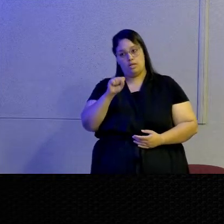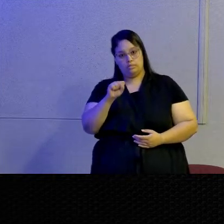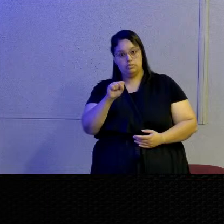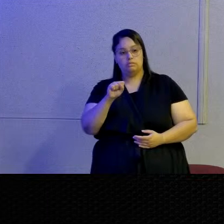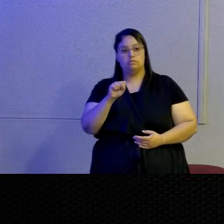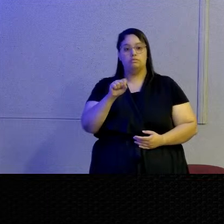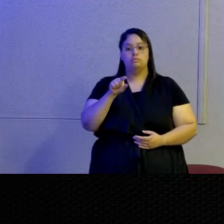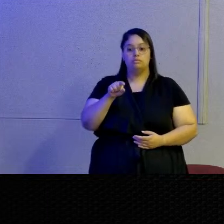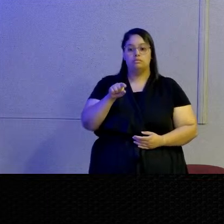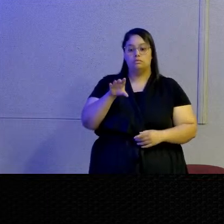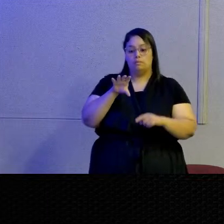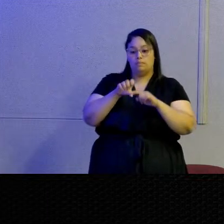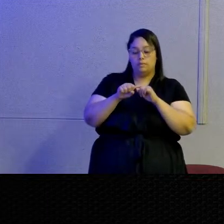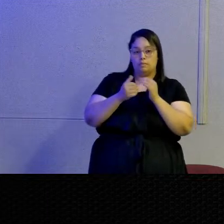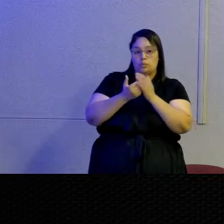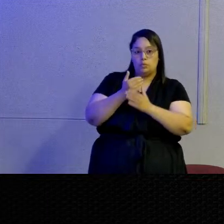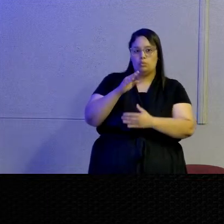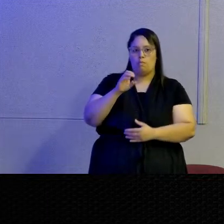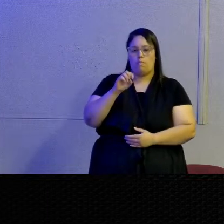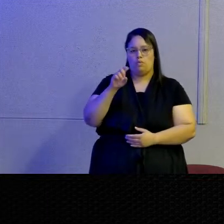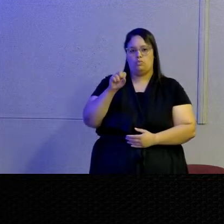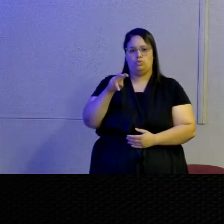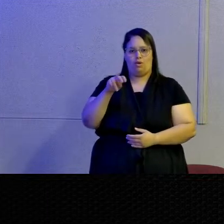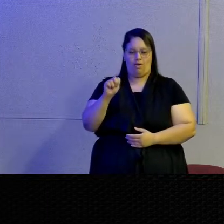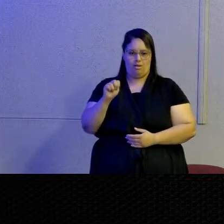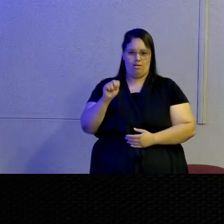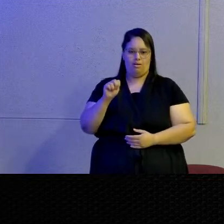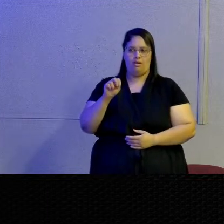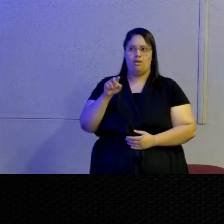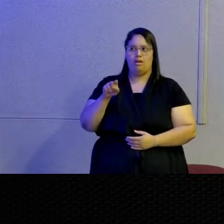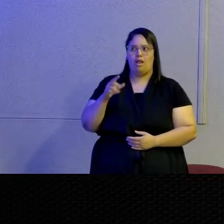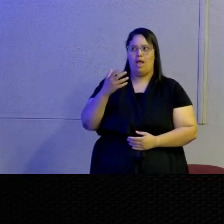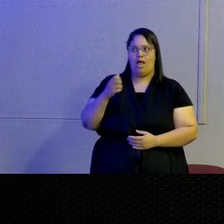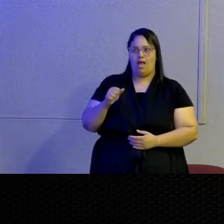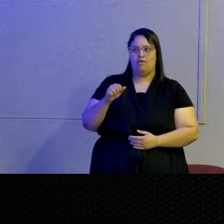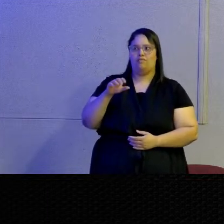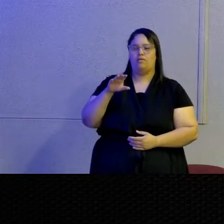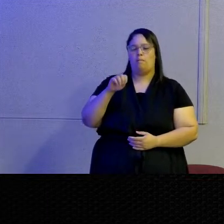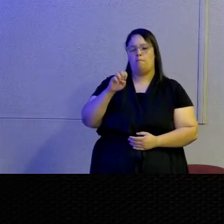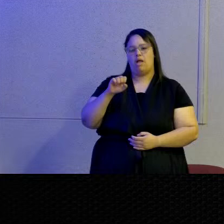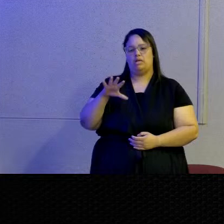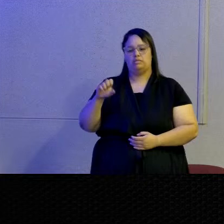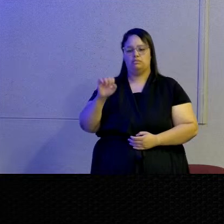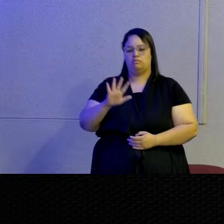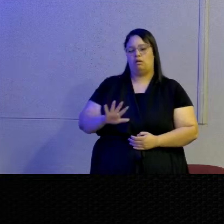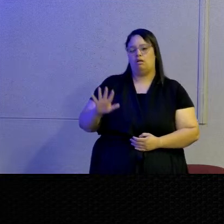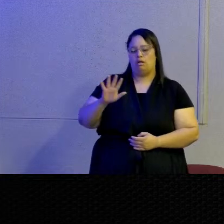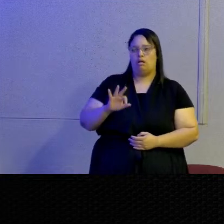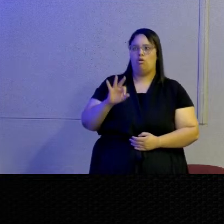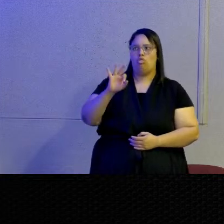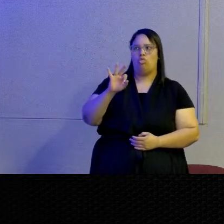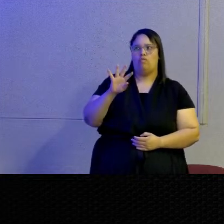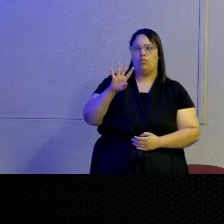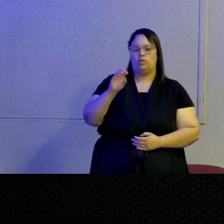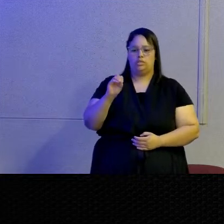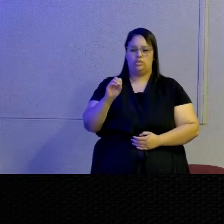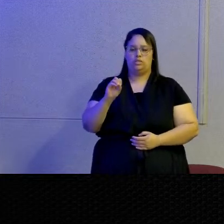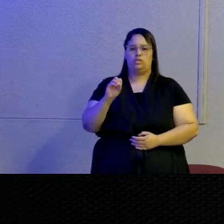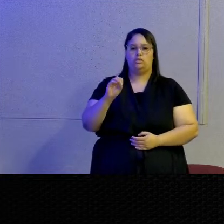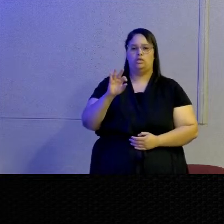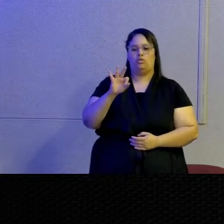new boson, which would have a mass around 340, 350